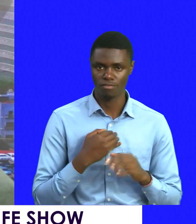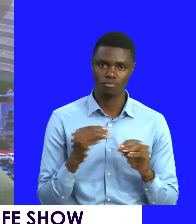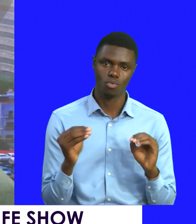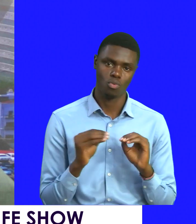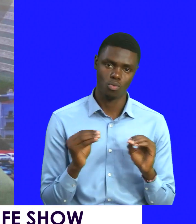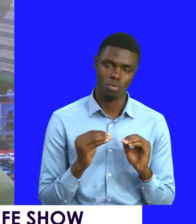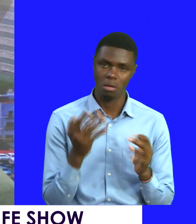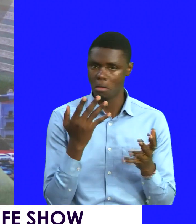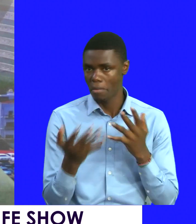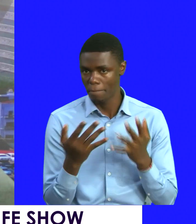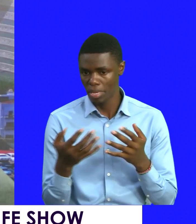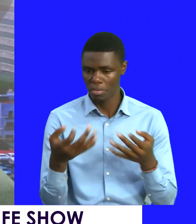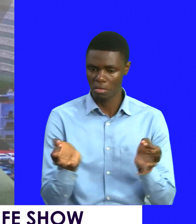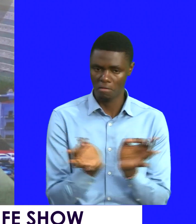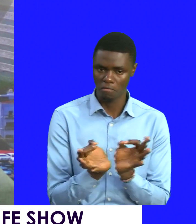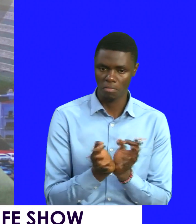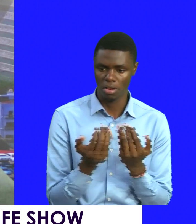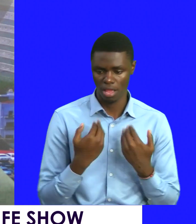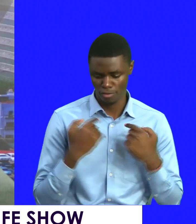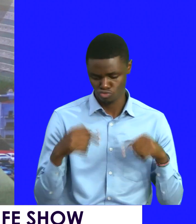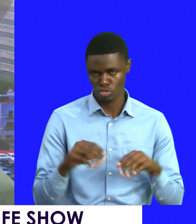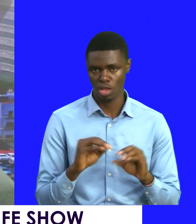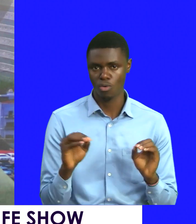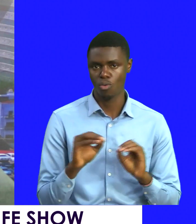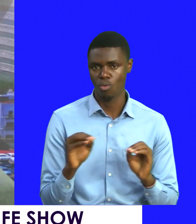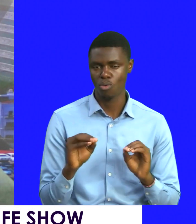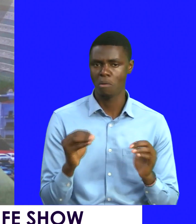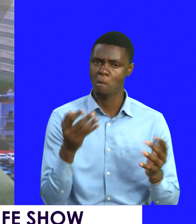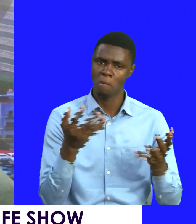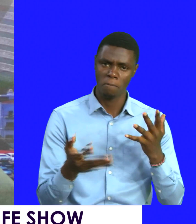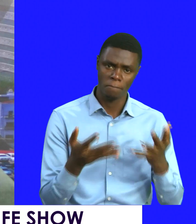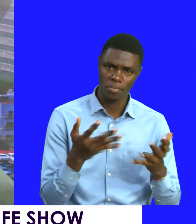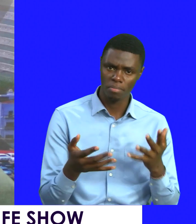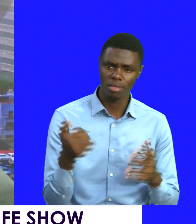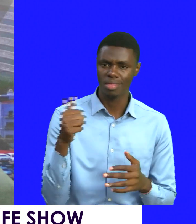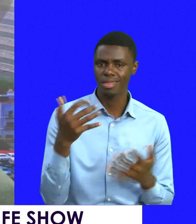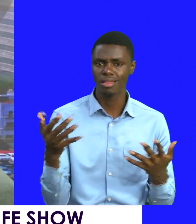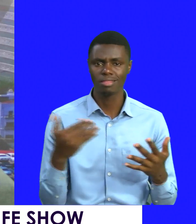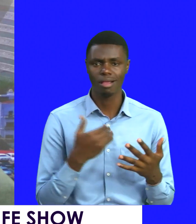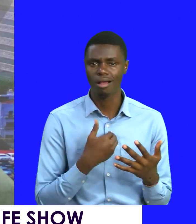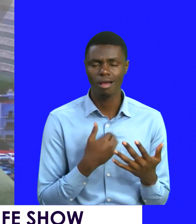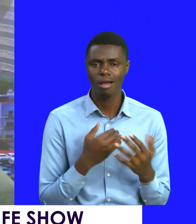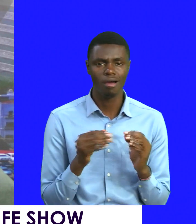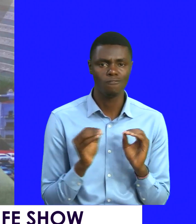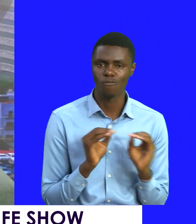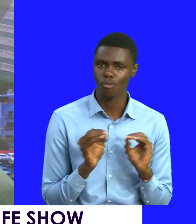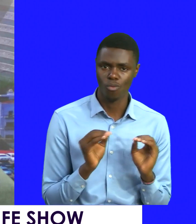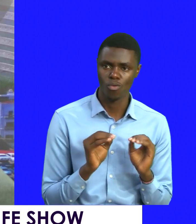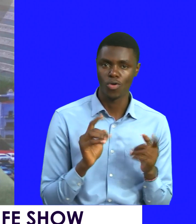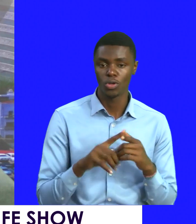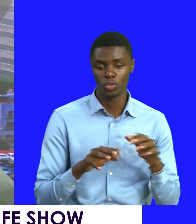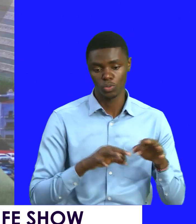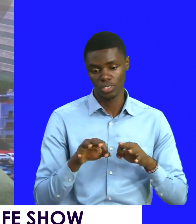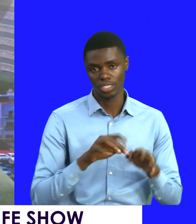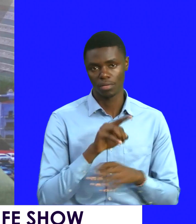You may not even have a family today. You may not have anything that you think you need to describe